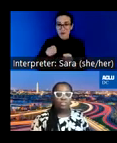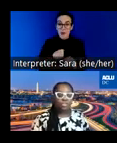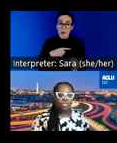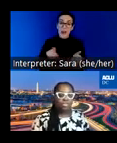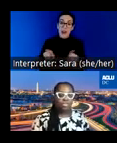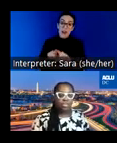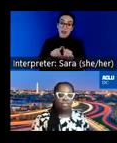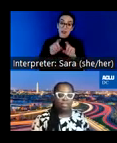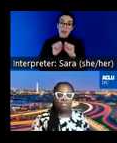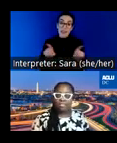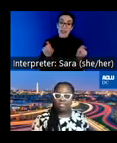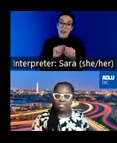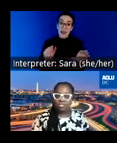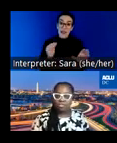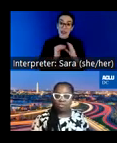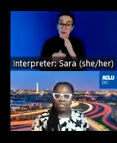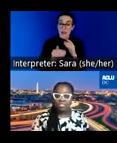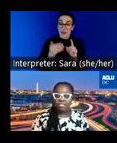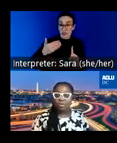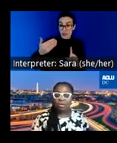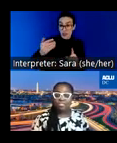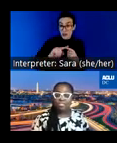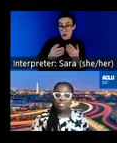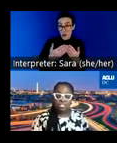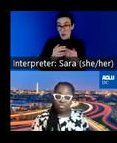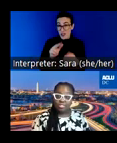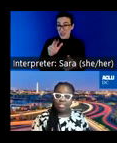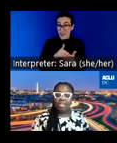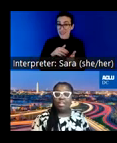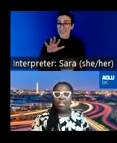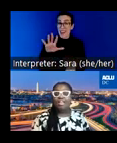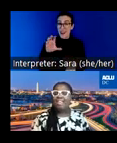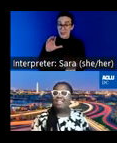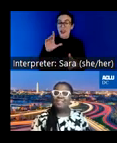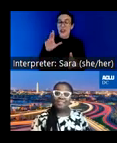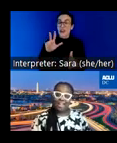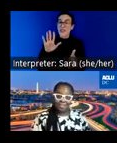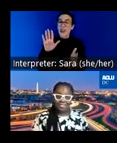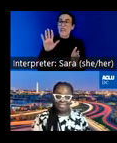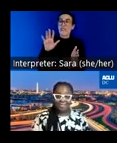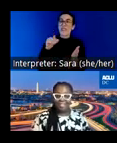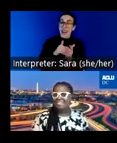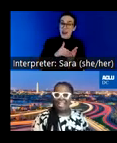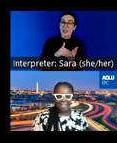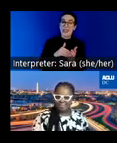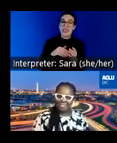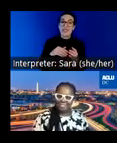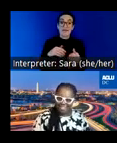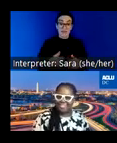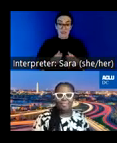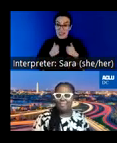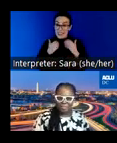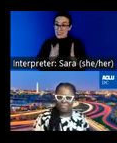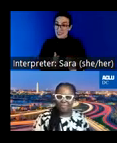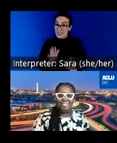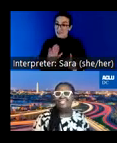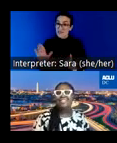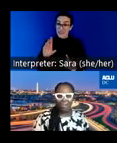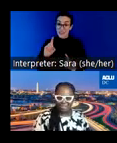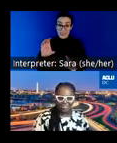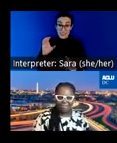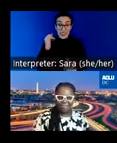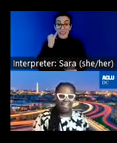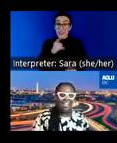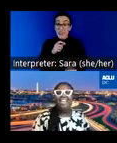almost 35,000 residents across the district. And if you're not on our email list, I would suggest that you do, because